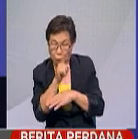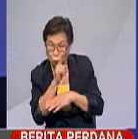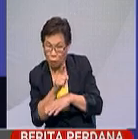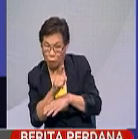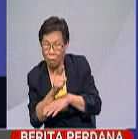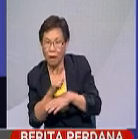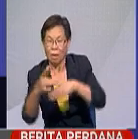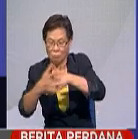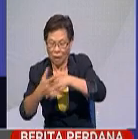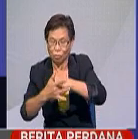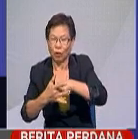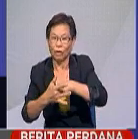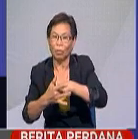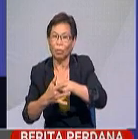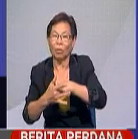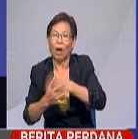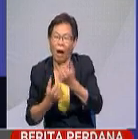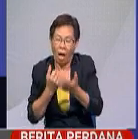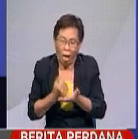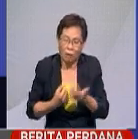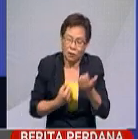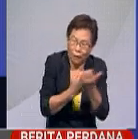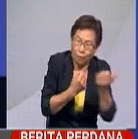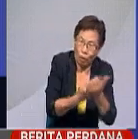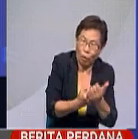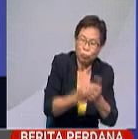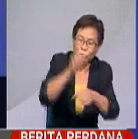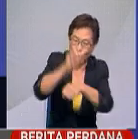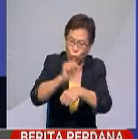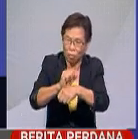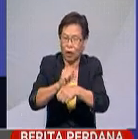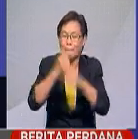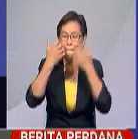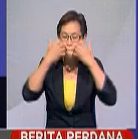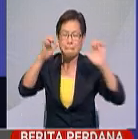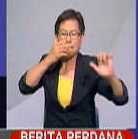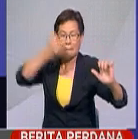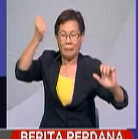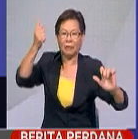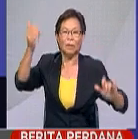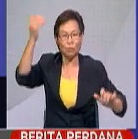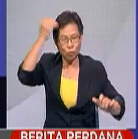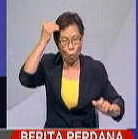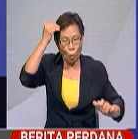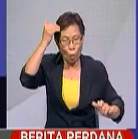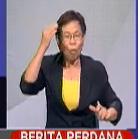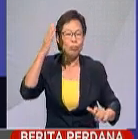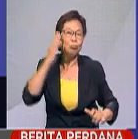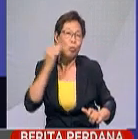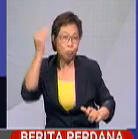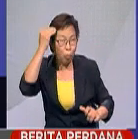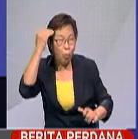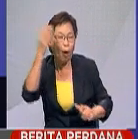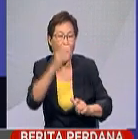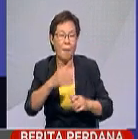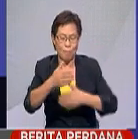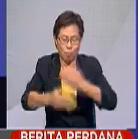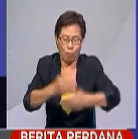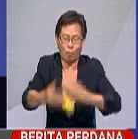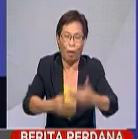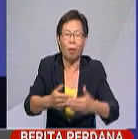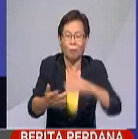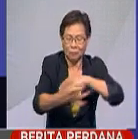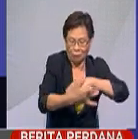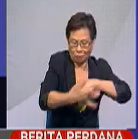complement the workforce to become more effective, knowledgeable, and productive.